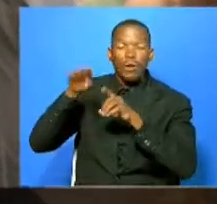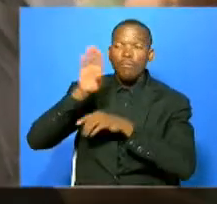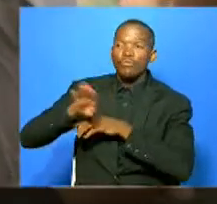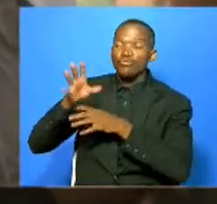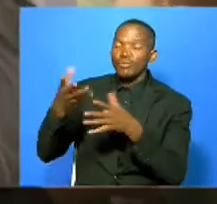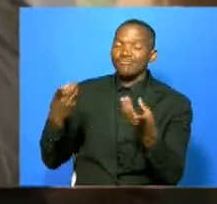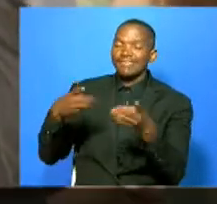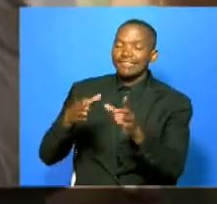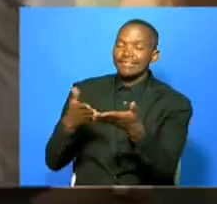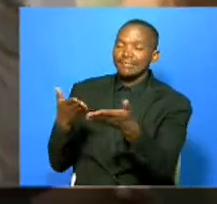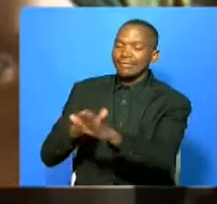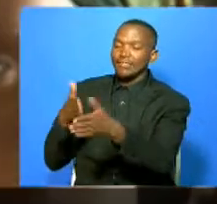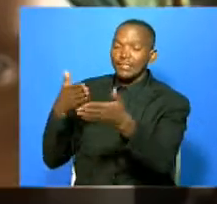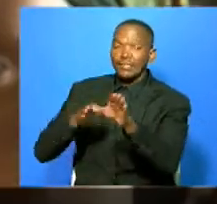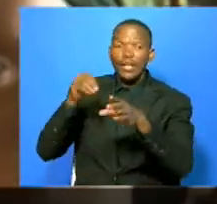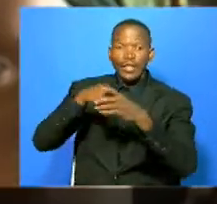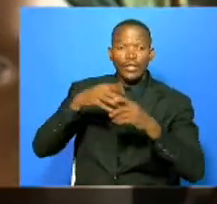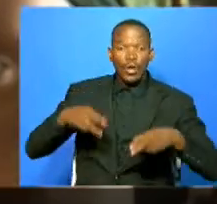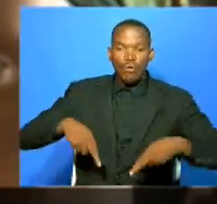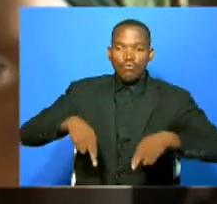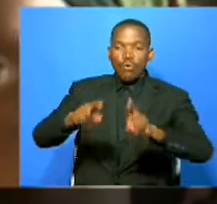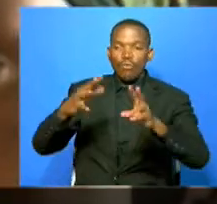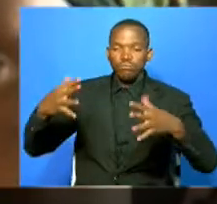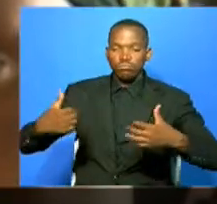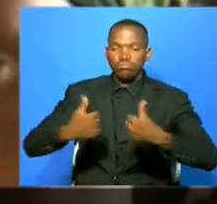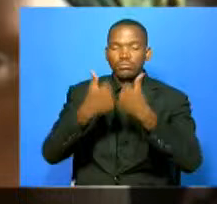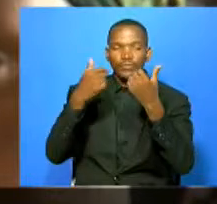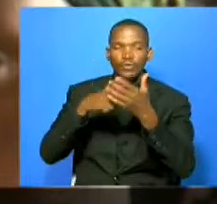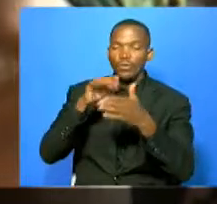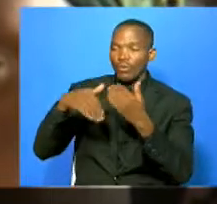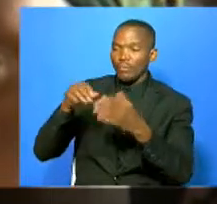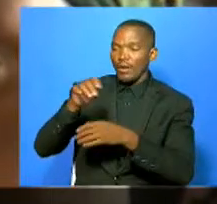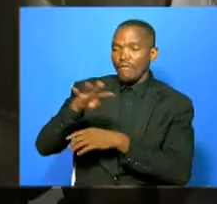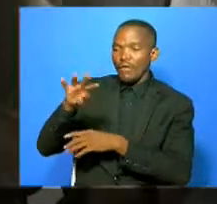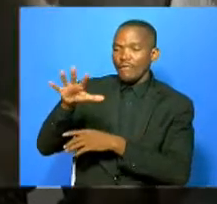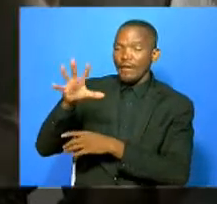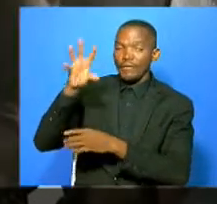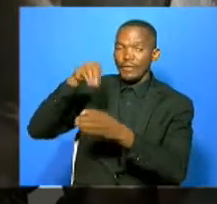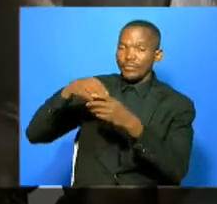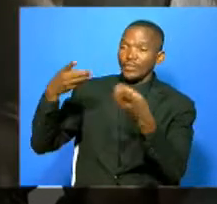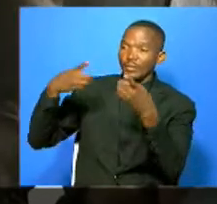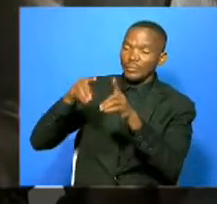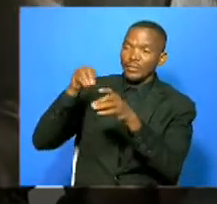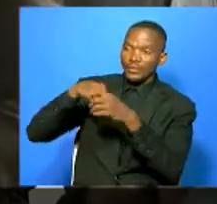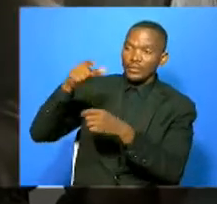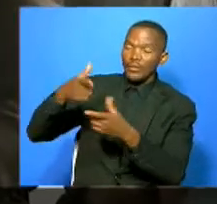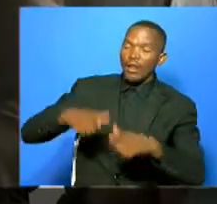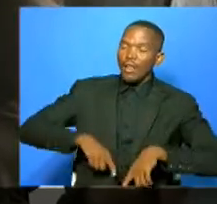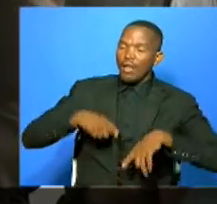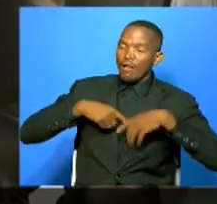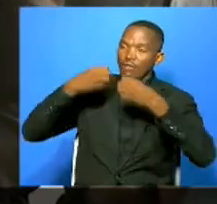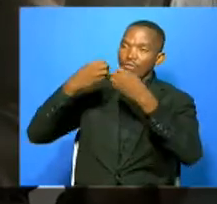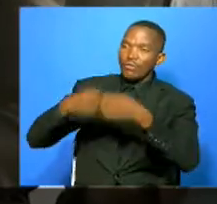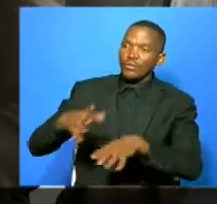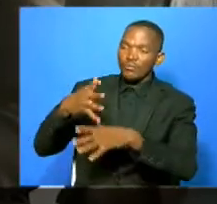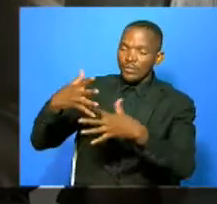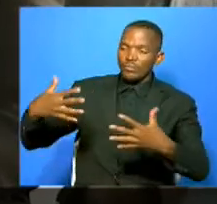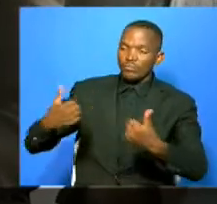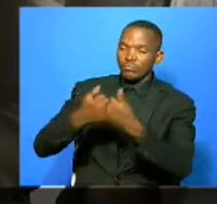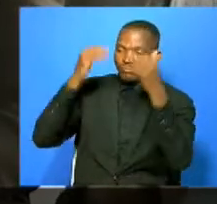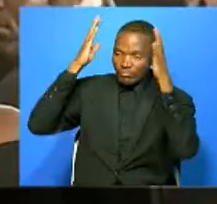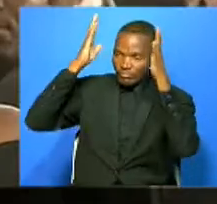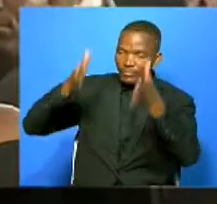mo dikotsing tsa tsela go akaretsa ba 45 ba ba neng ba latlhegelwa ke matshelo mo kotsing ya